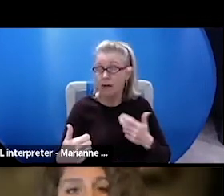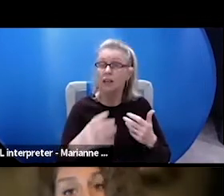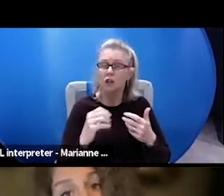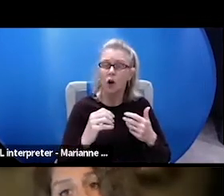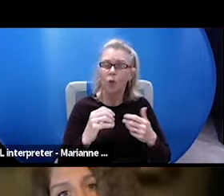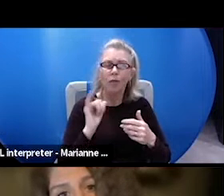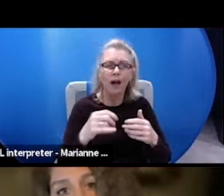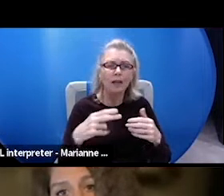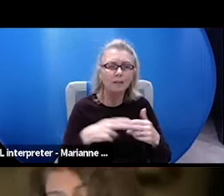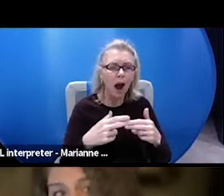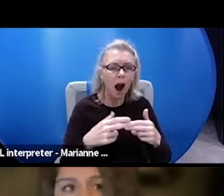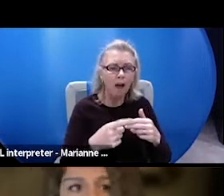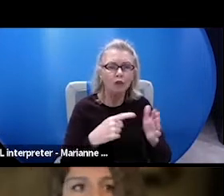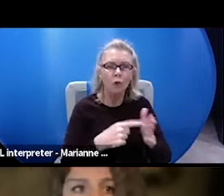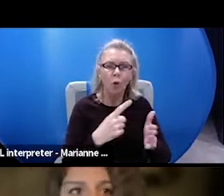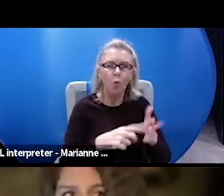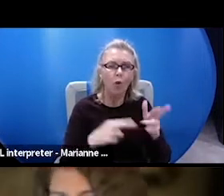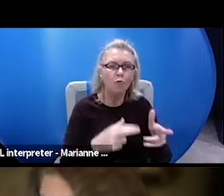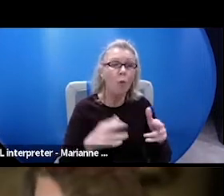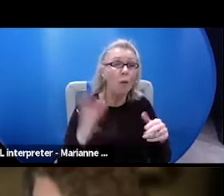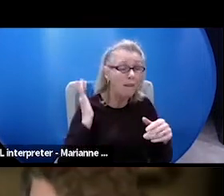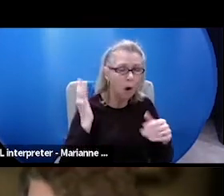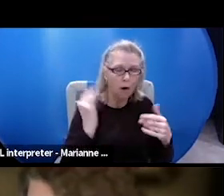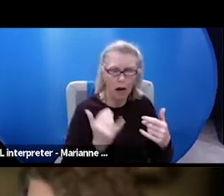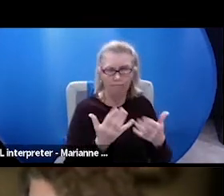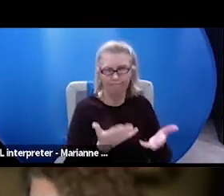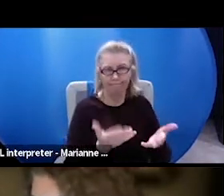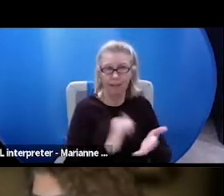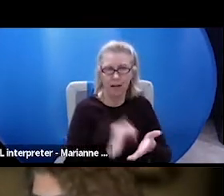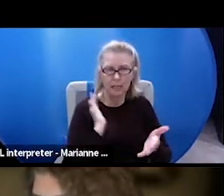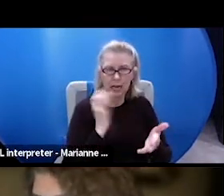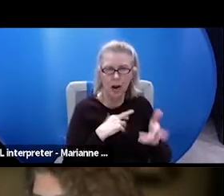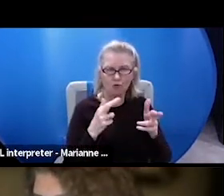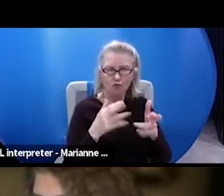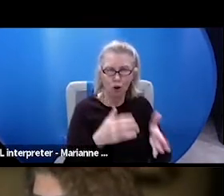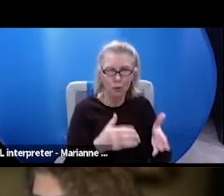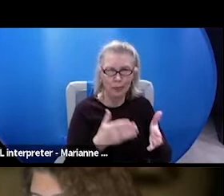way our road was before. This is what it looks like right now.